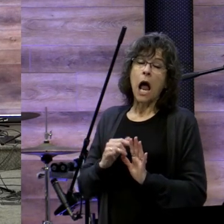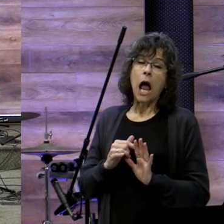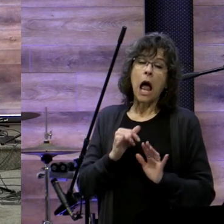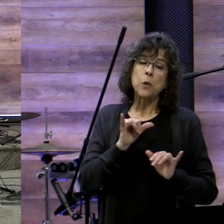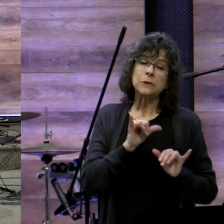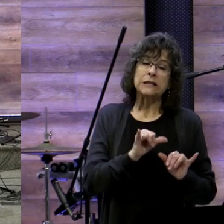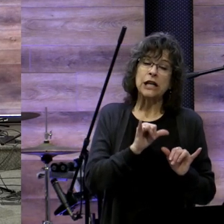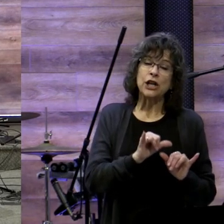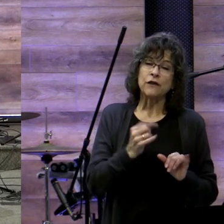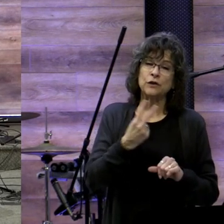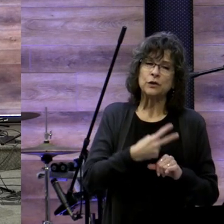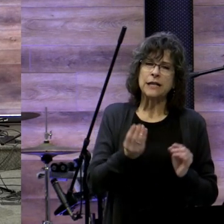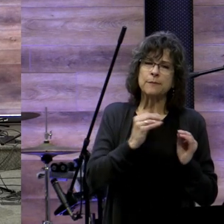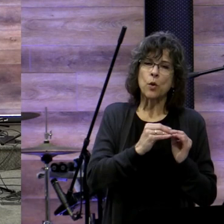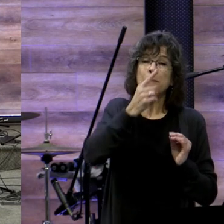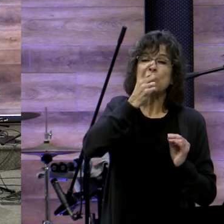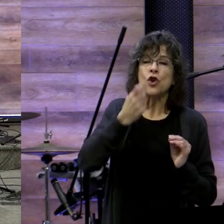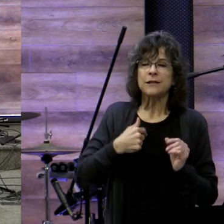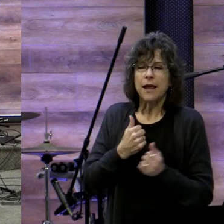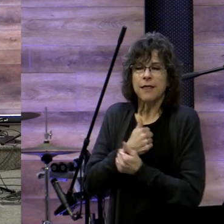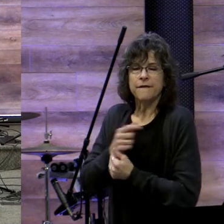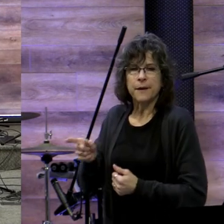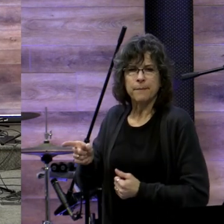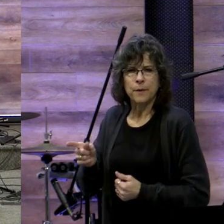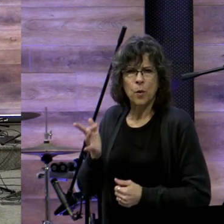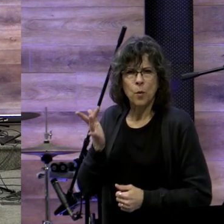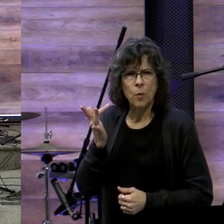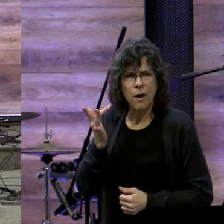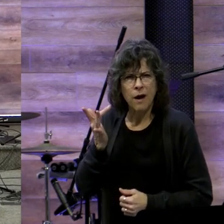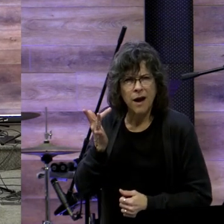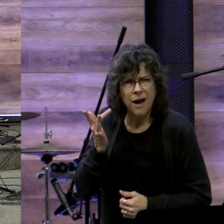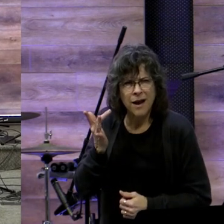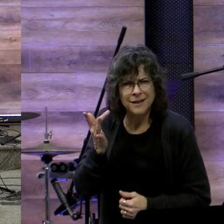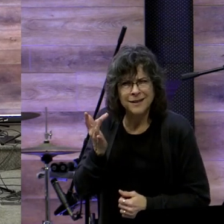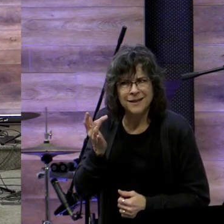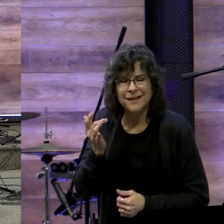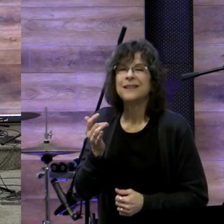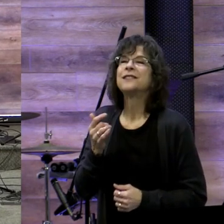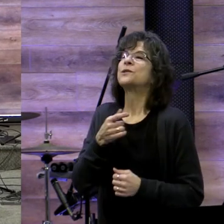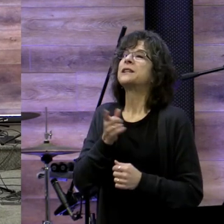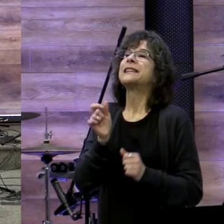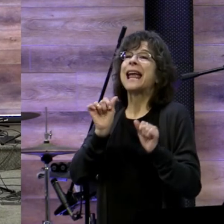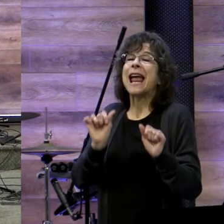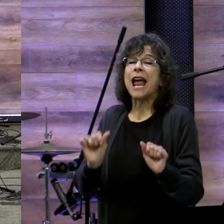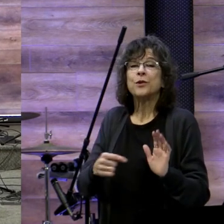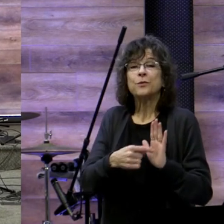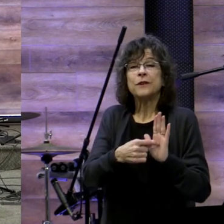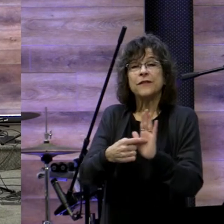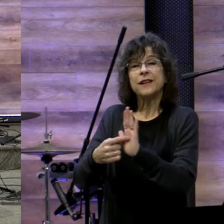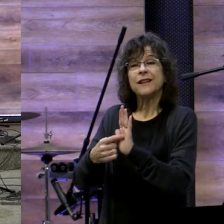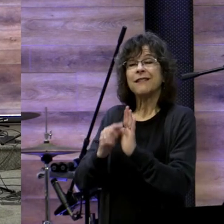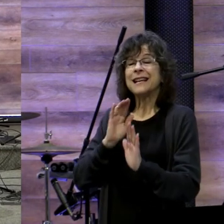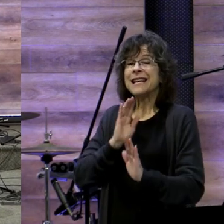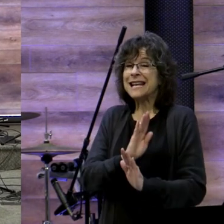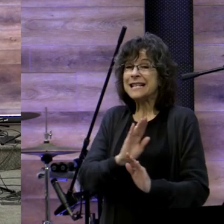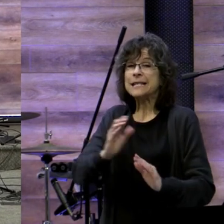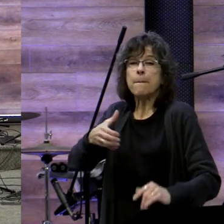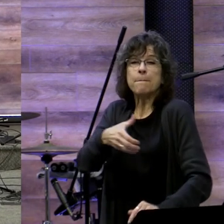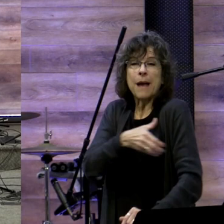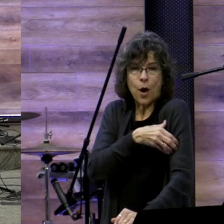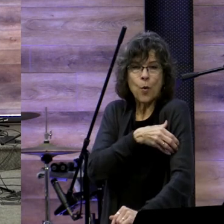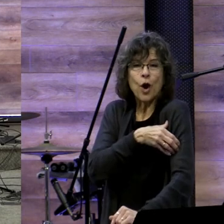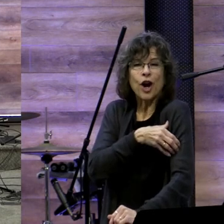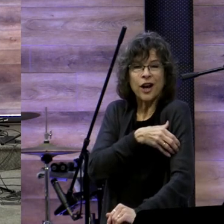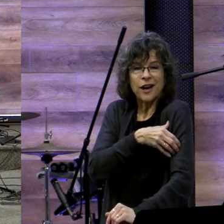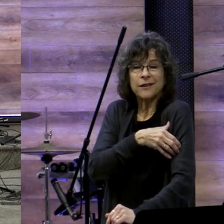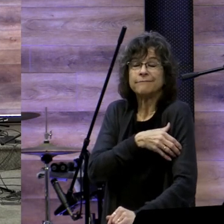that? So that he can reveal to us that he has power over even death itself. He says,